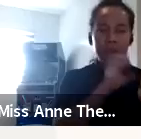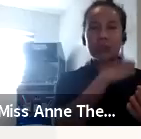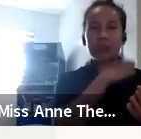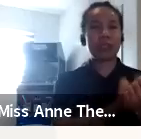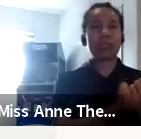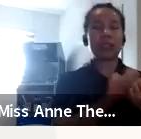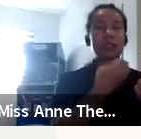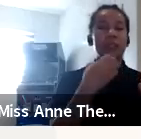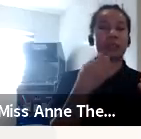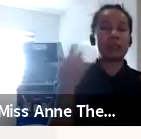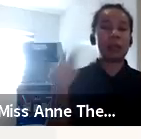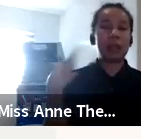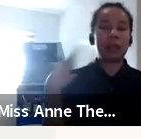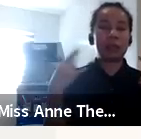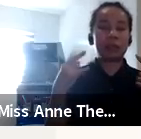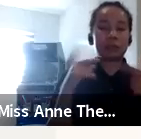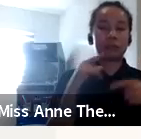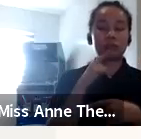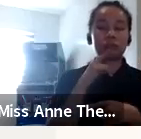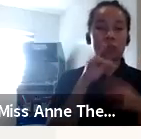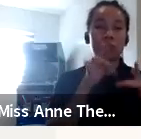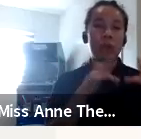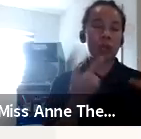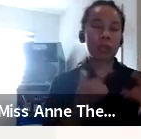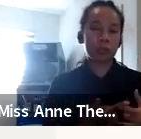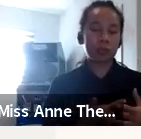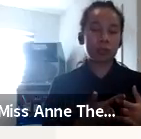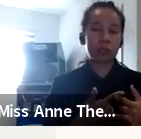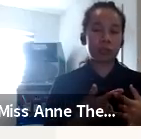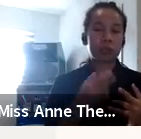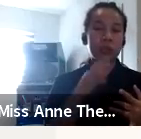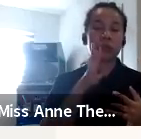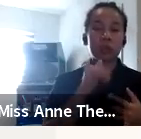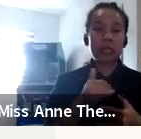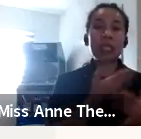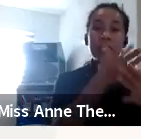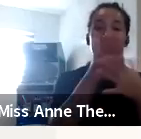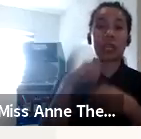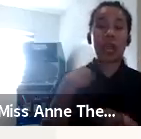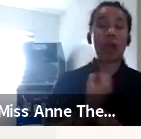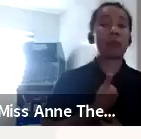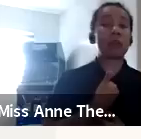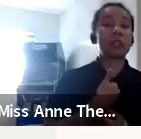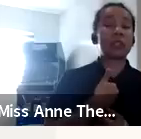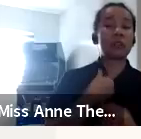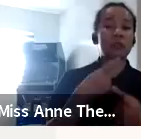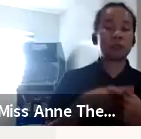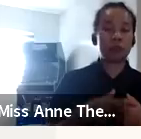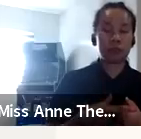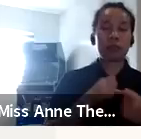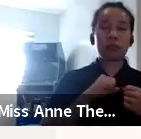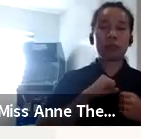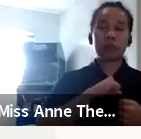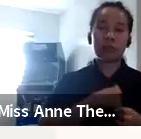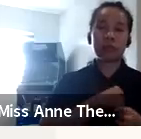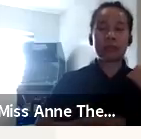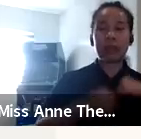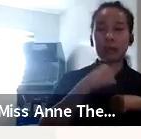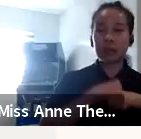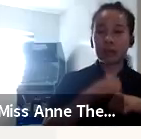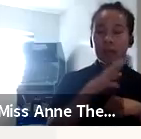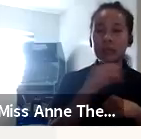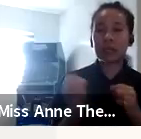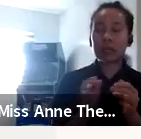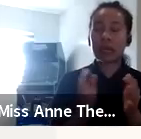We need to have the sincerity to impart ourselves, to sacrifice for our pupils. We need to be enthusiastic in delivering